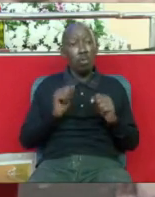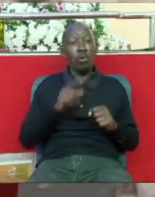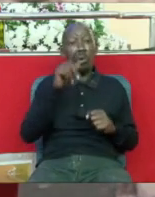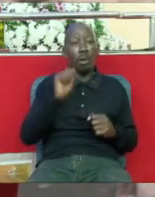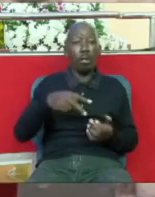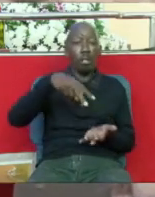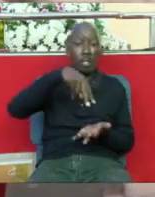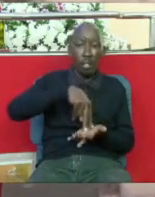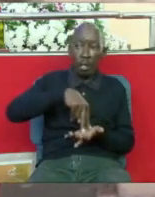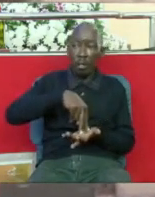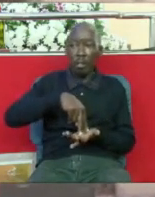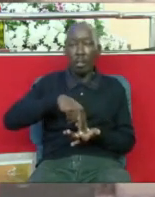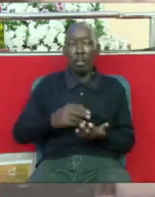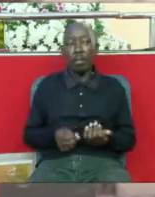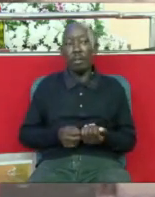Ningekuomba usimame.